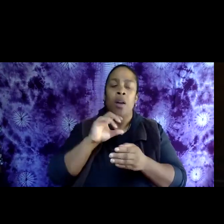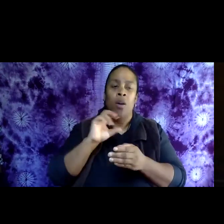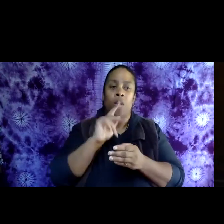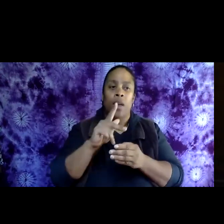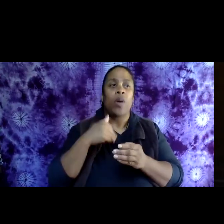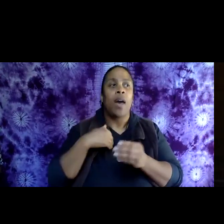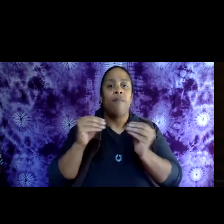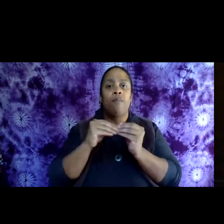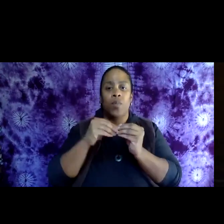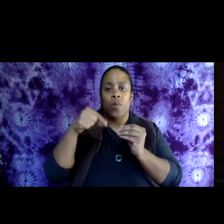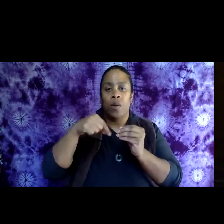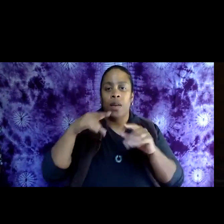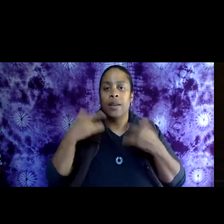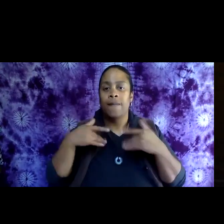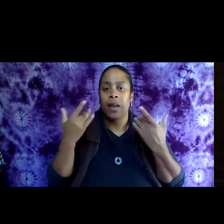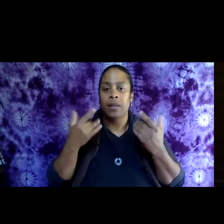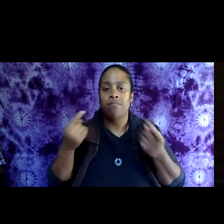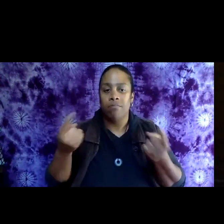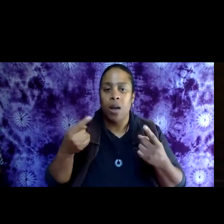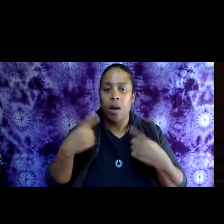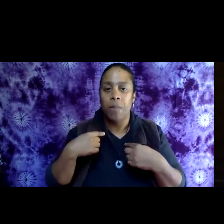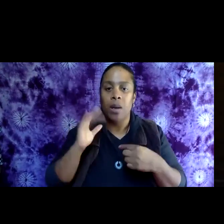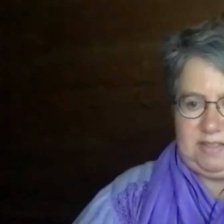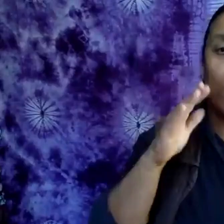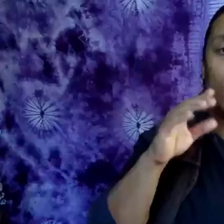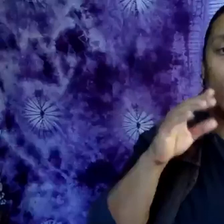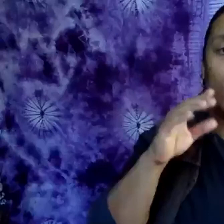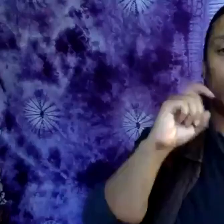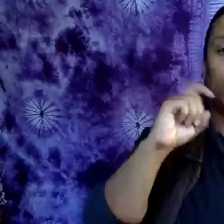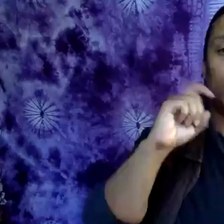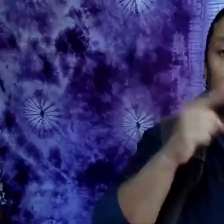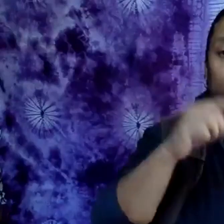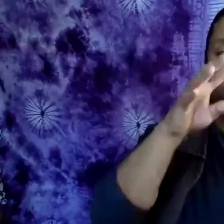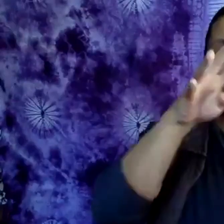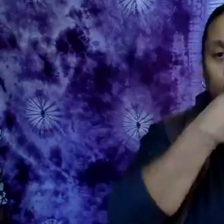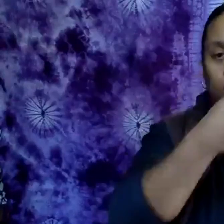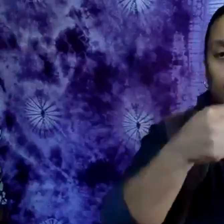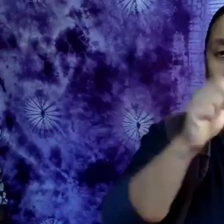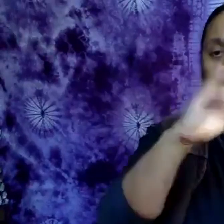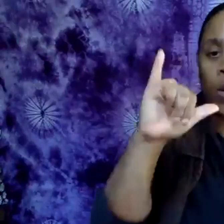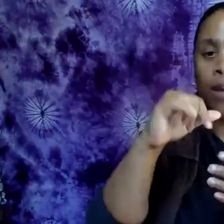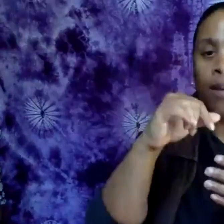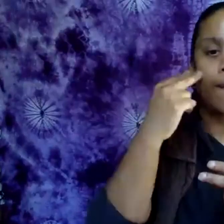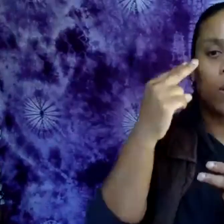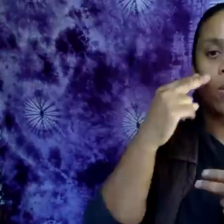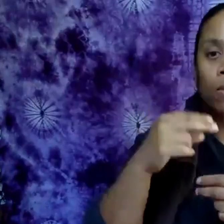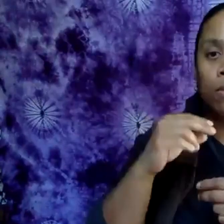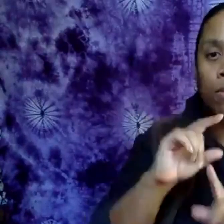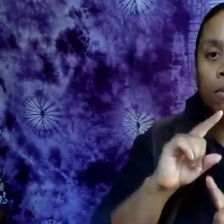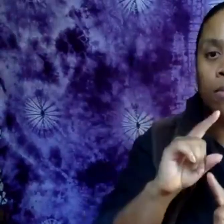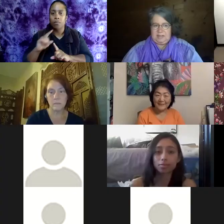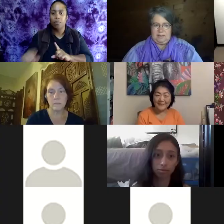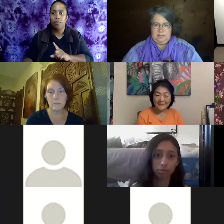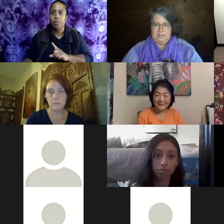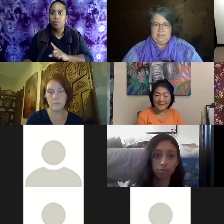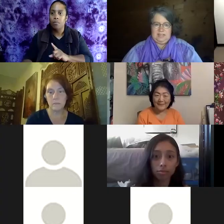coming. I'm going to move us to gallery view in just a moment. Let's see.